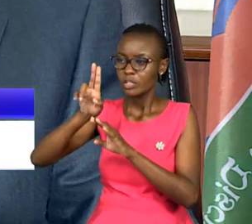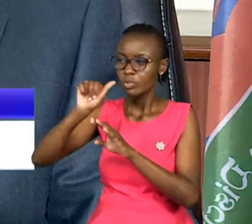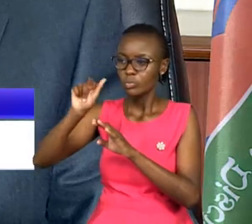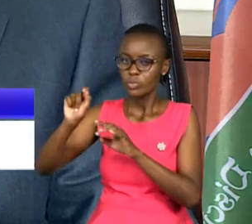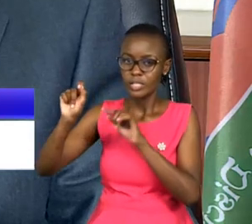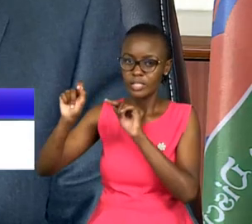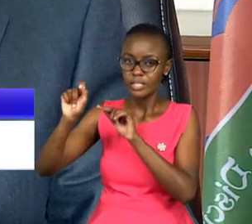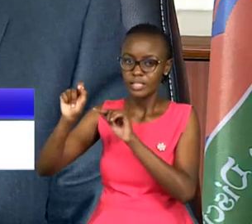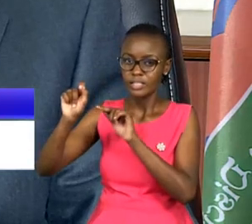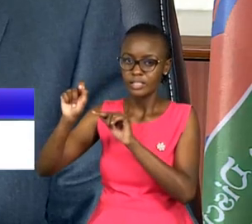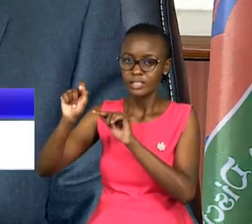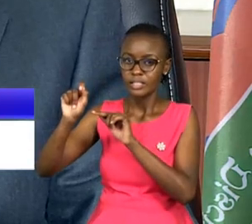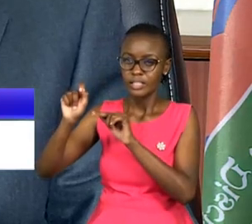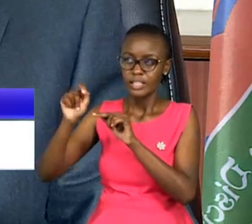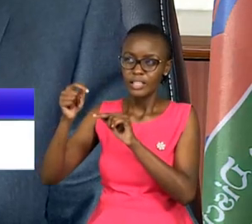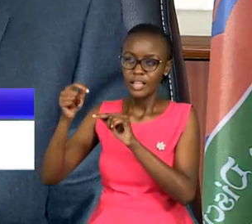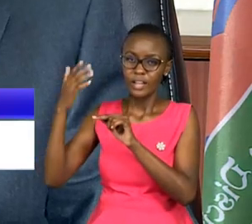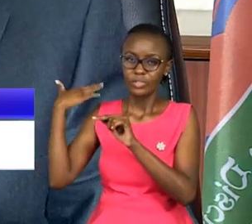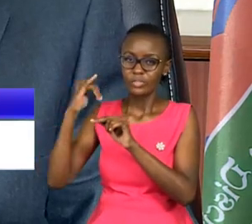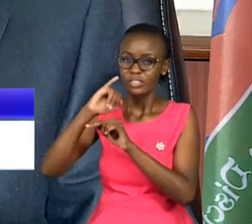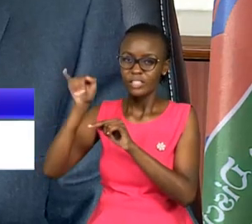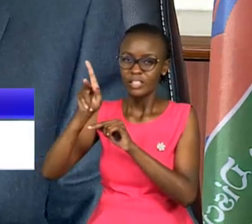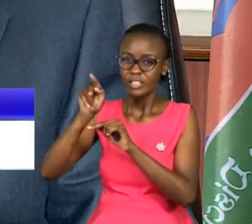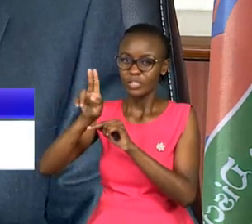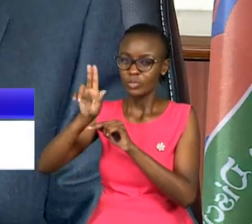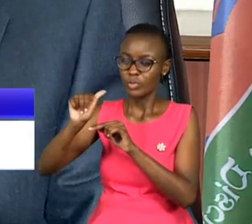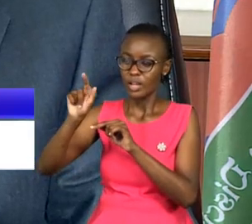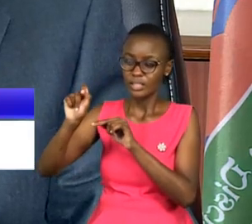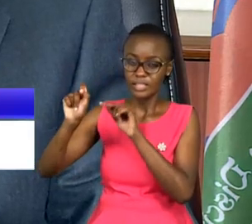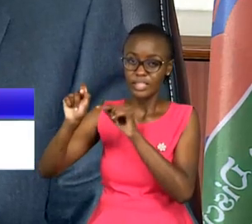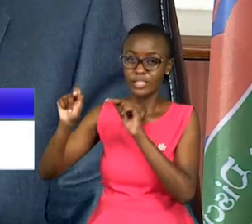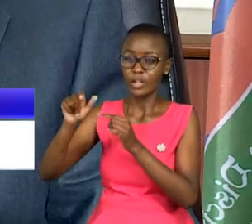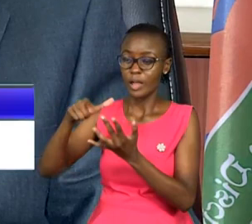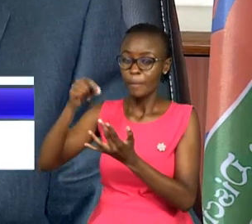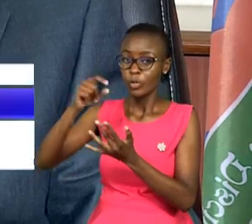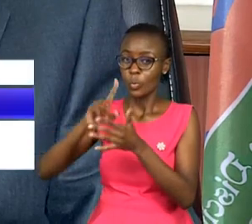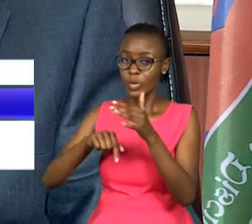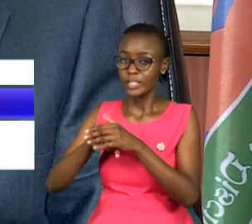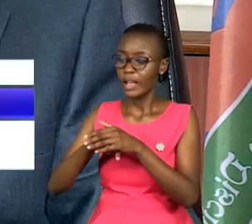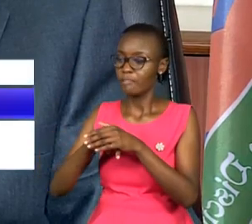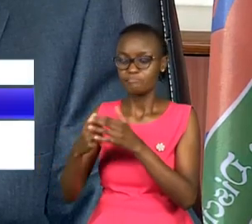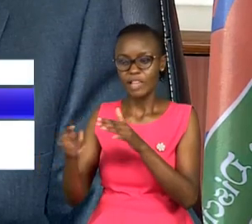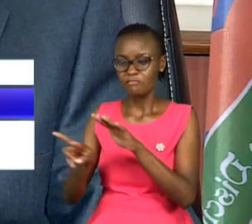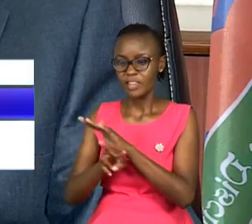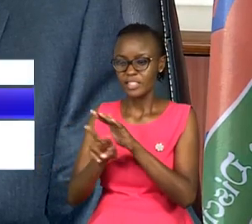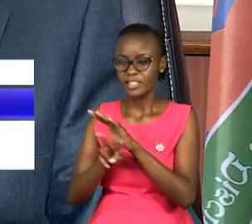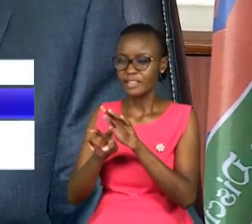it was JKU at. I was appointed as a teaching assistant way back in